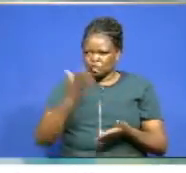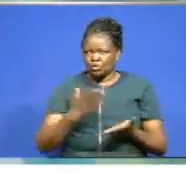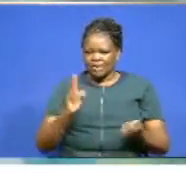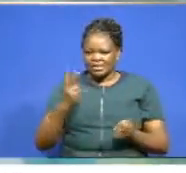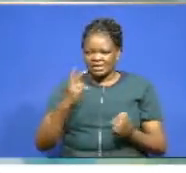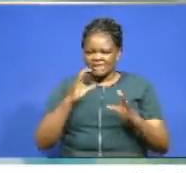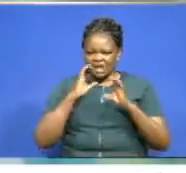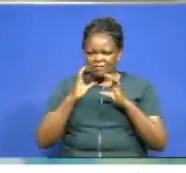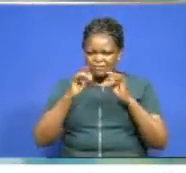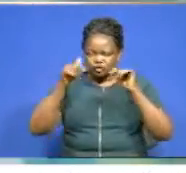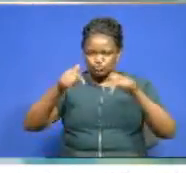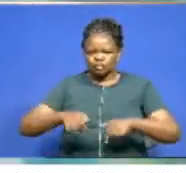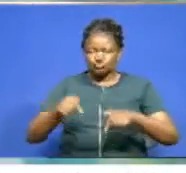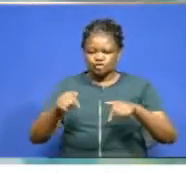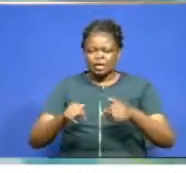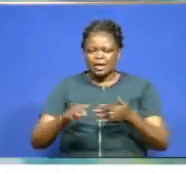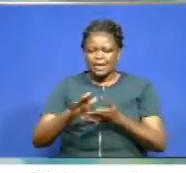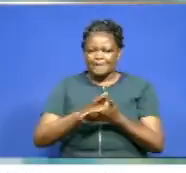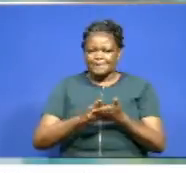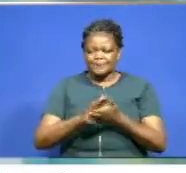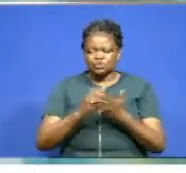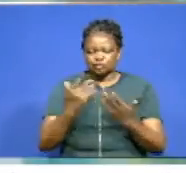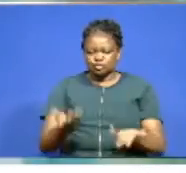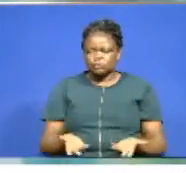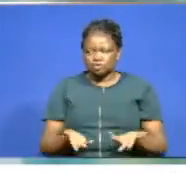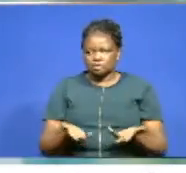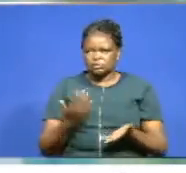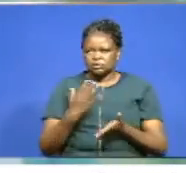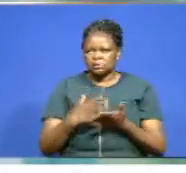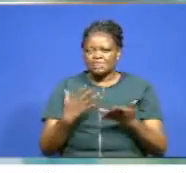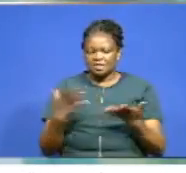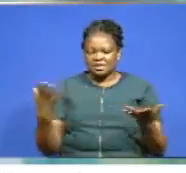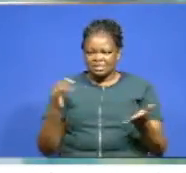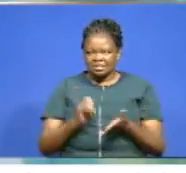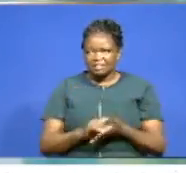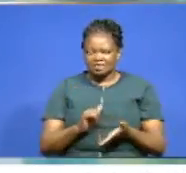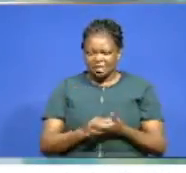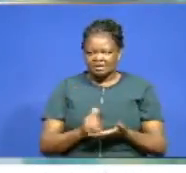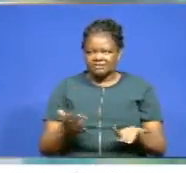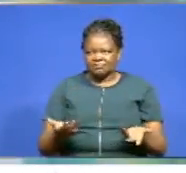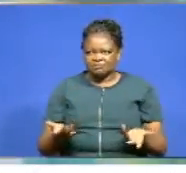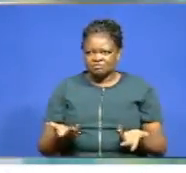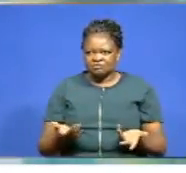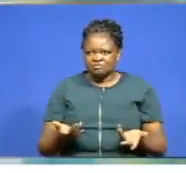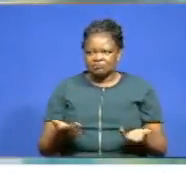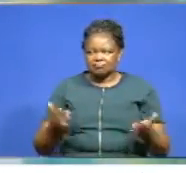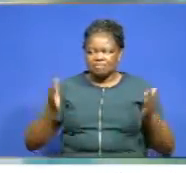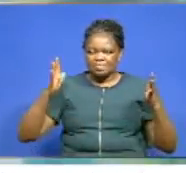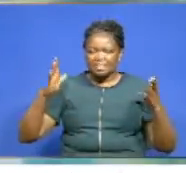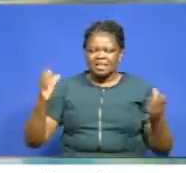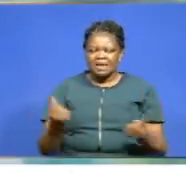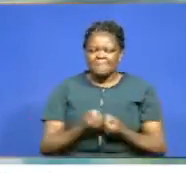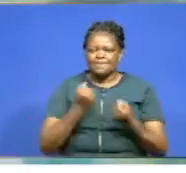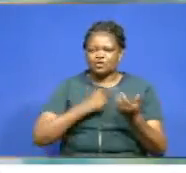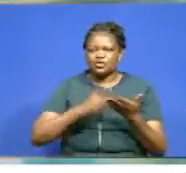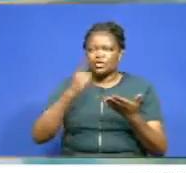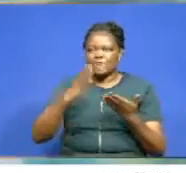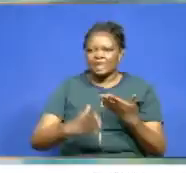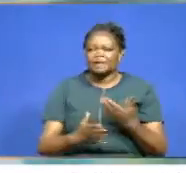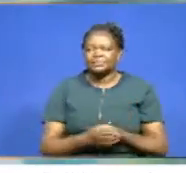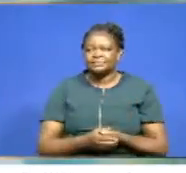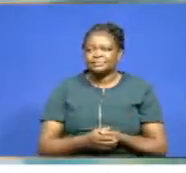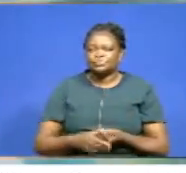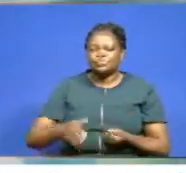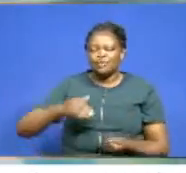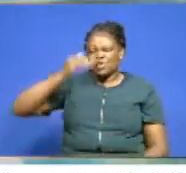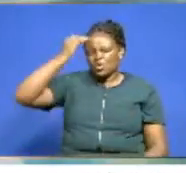conversation of the day, based off of something quite, well, magnificent that happened over the weekend. As we all